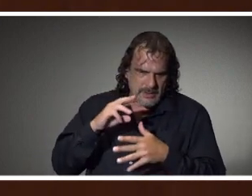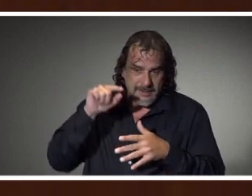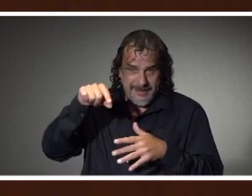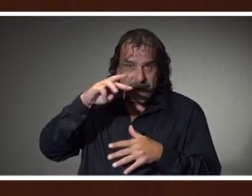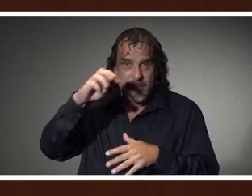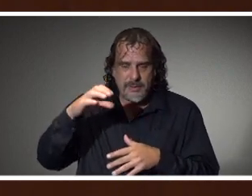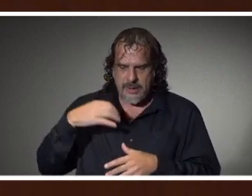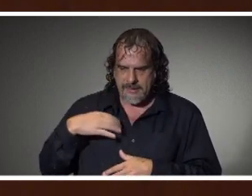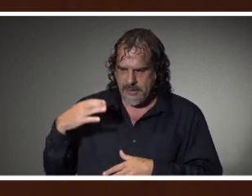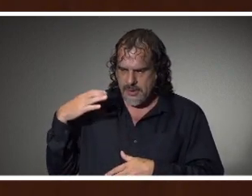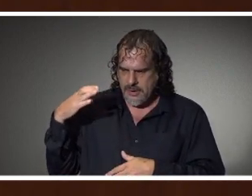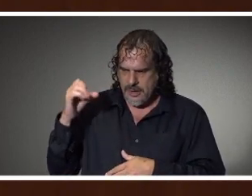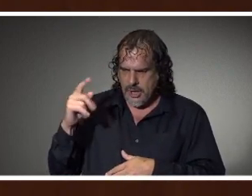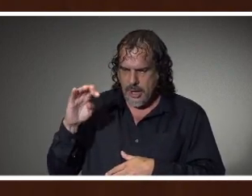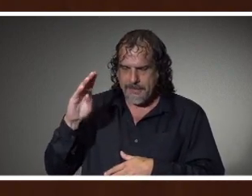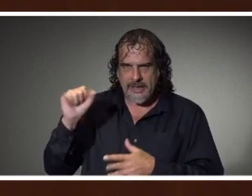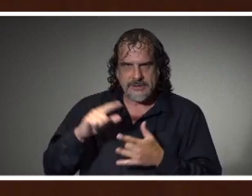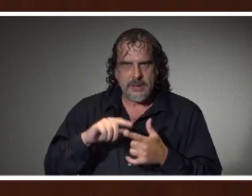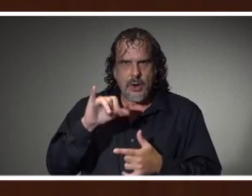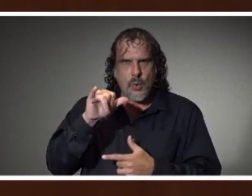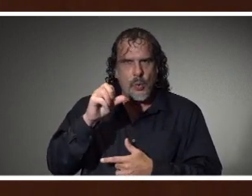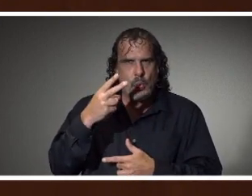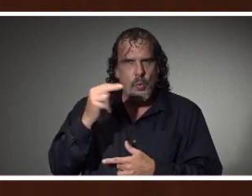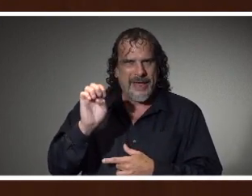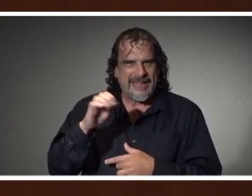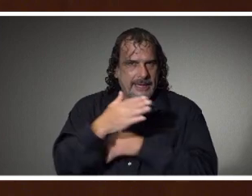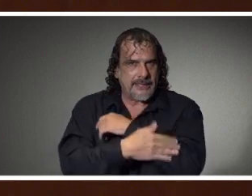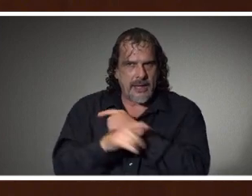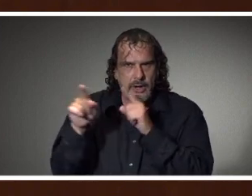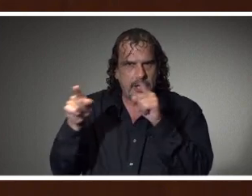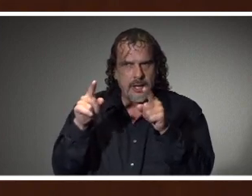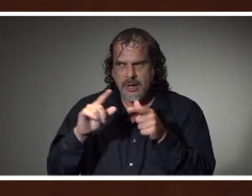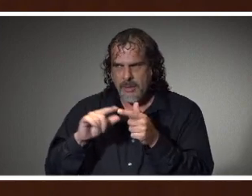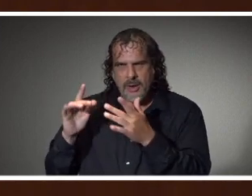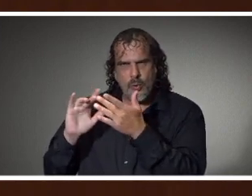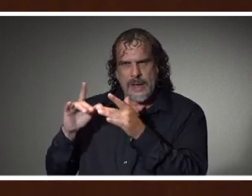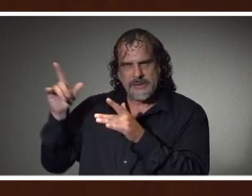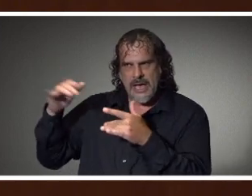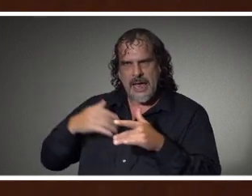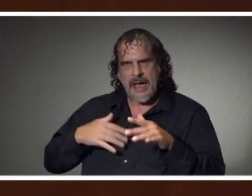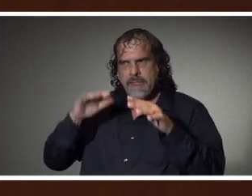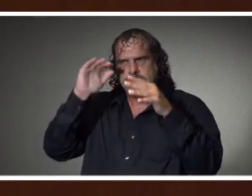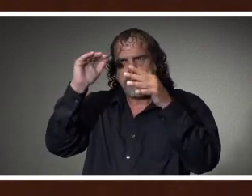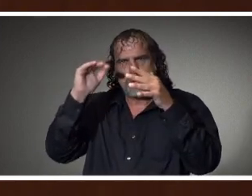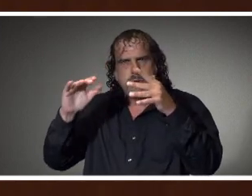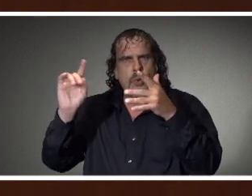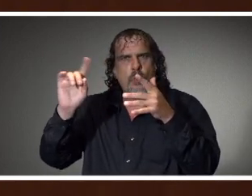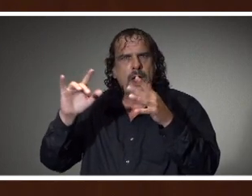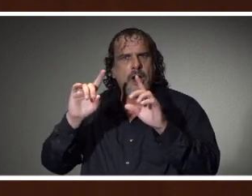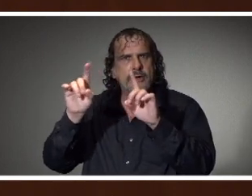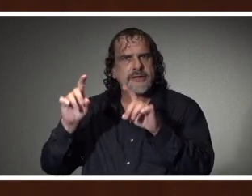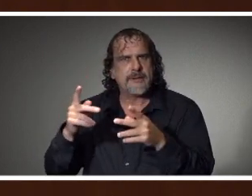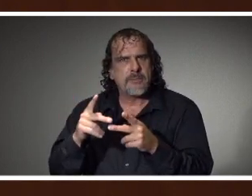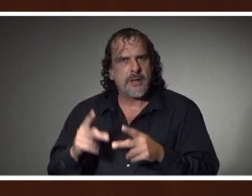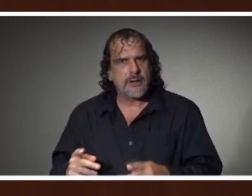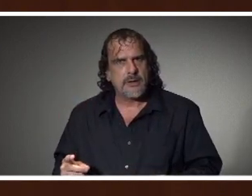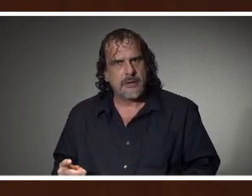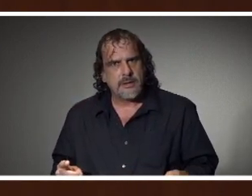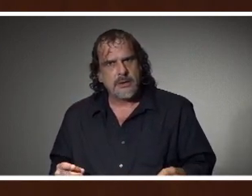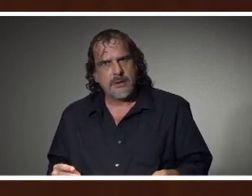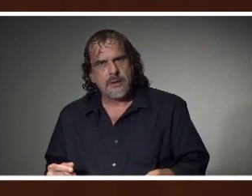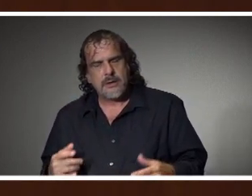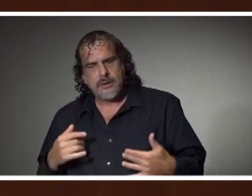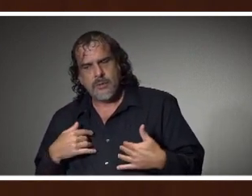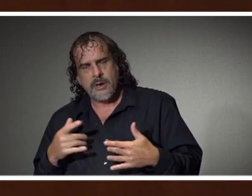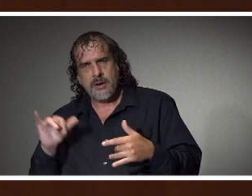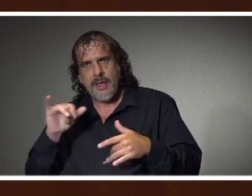Columbus and Wayne County and some other places. So go on our website for testing locations. We're a little bit of a victim of the national trends,